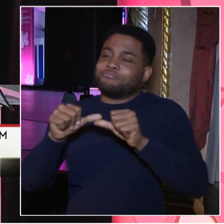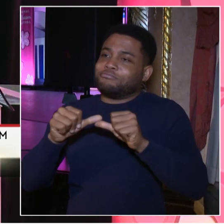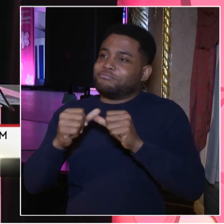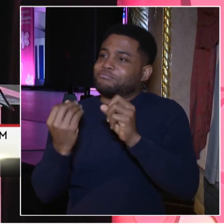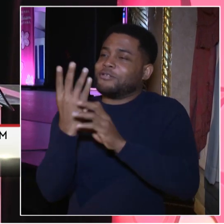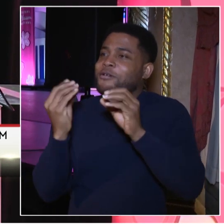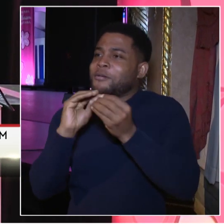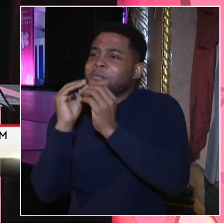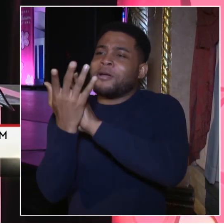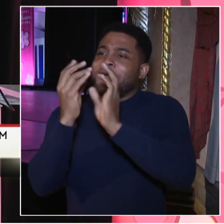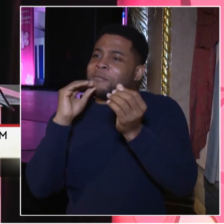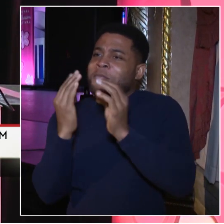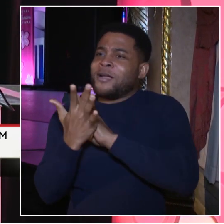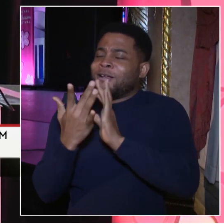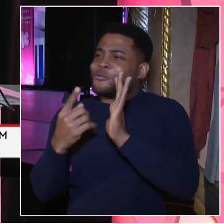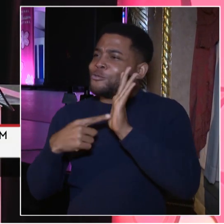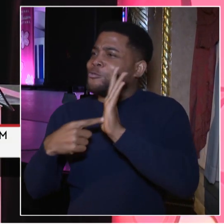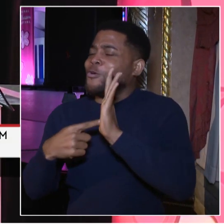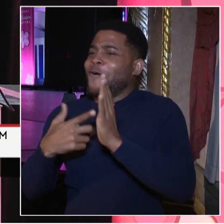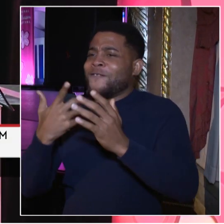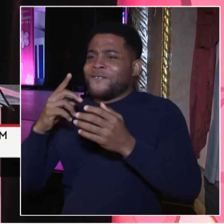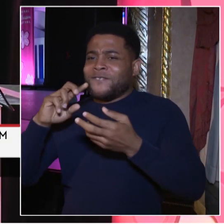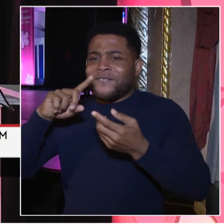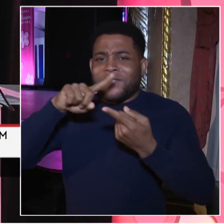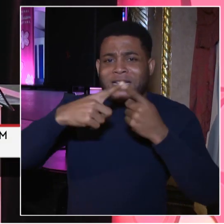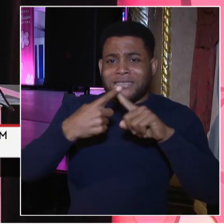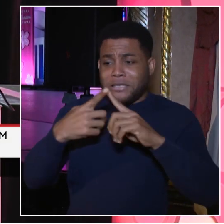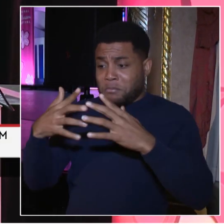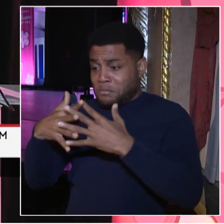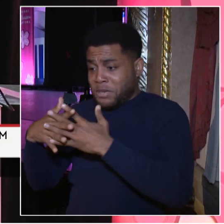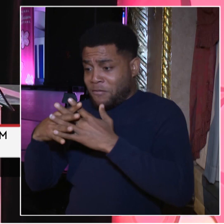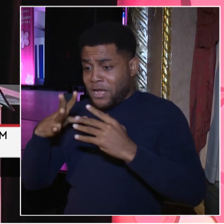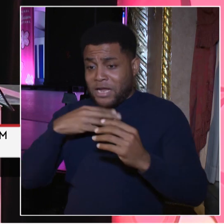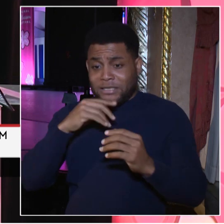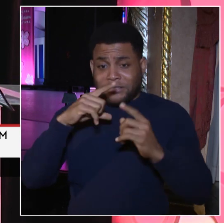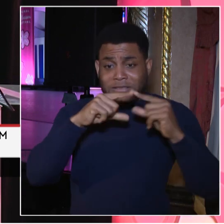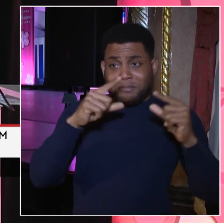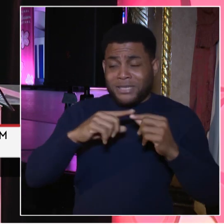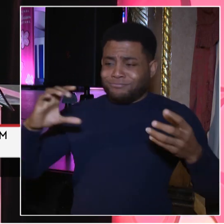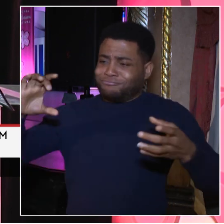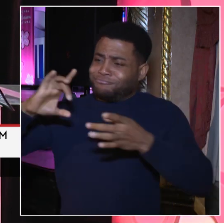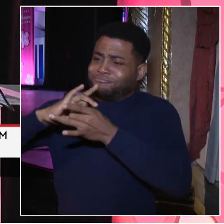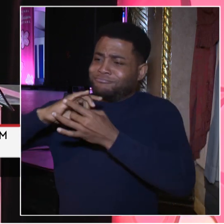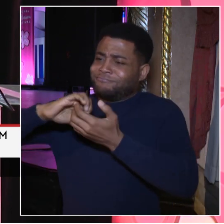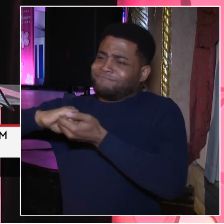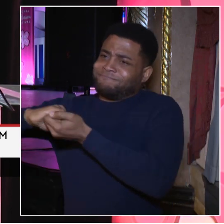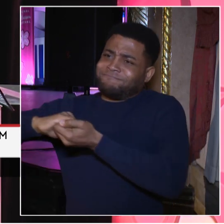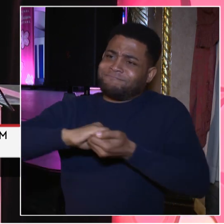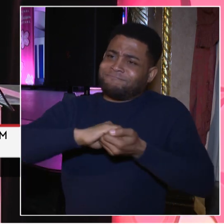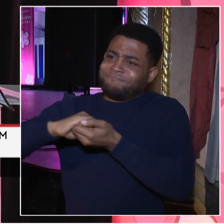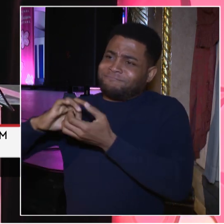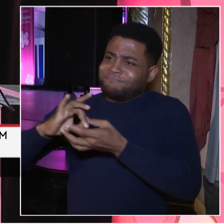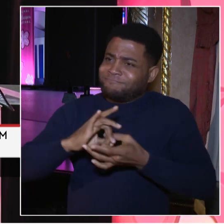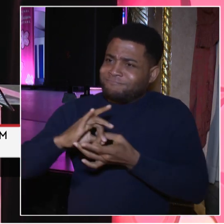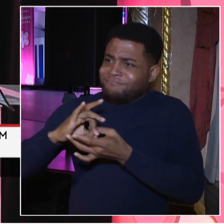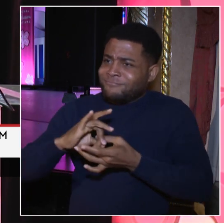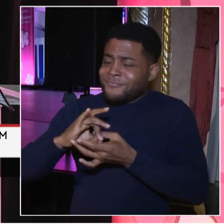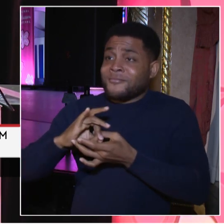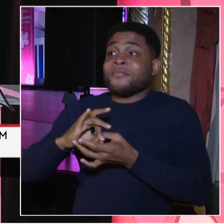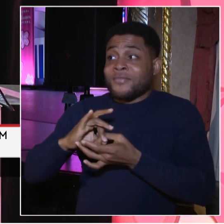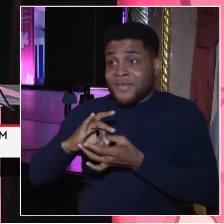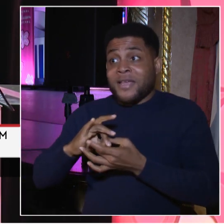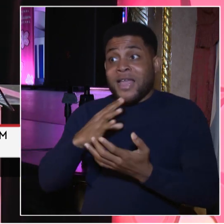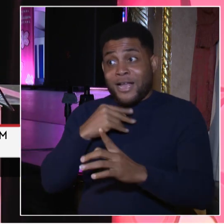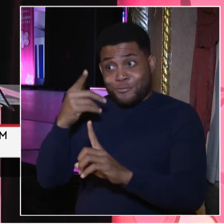In fact, as part of that enduring friendship, next week, the President of the United States